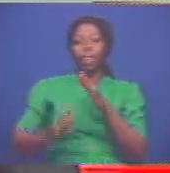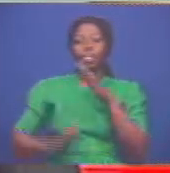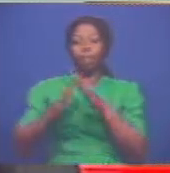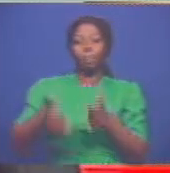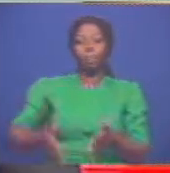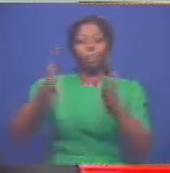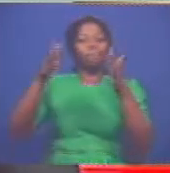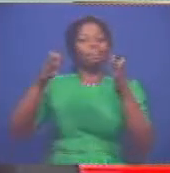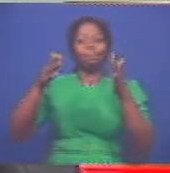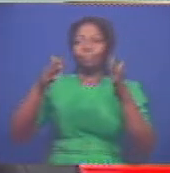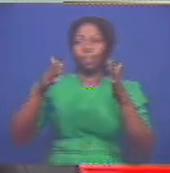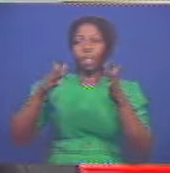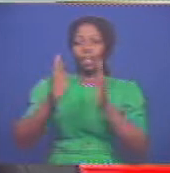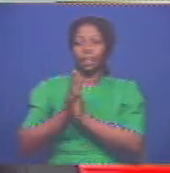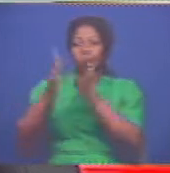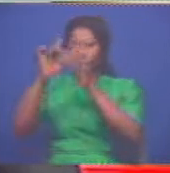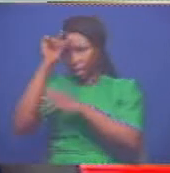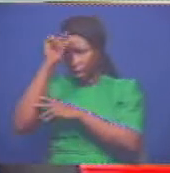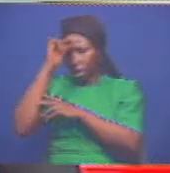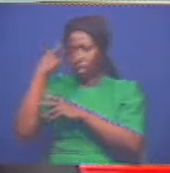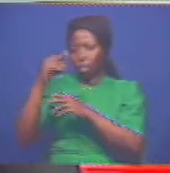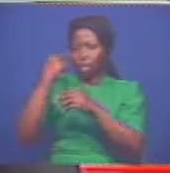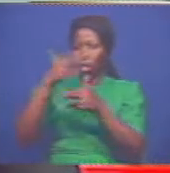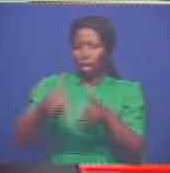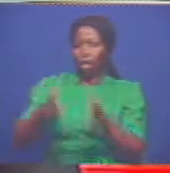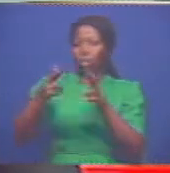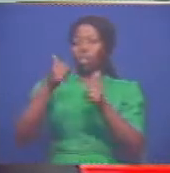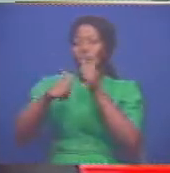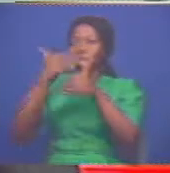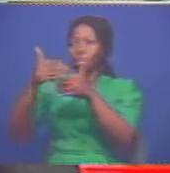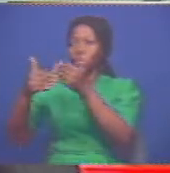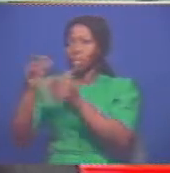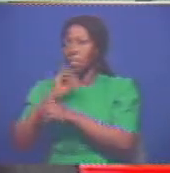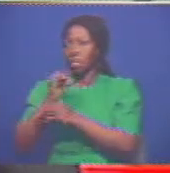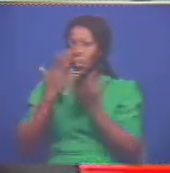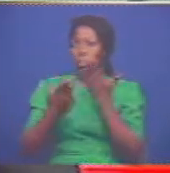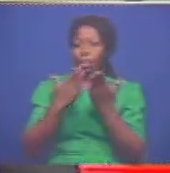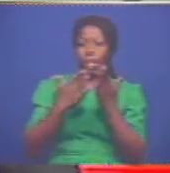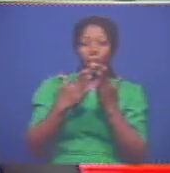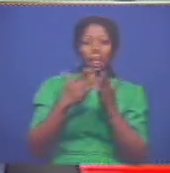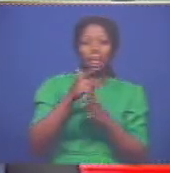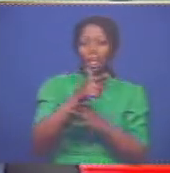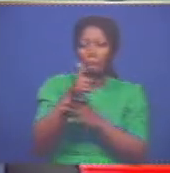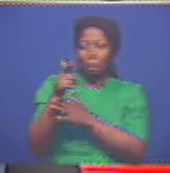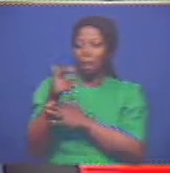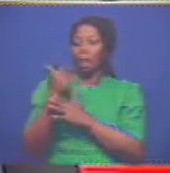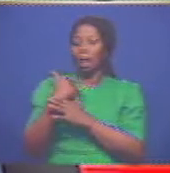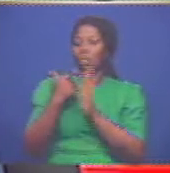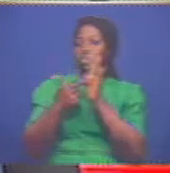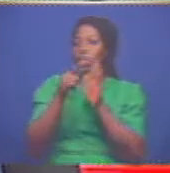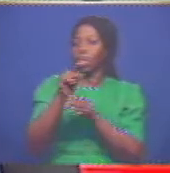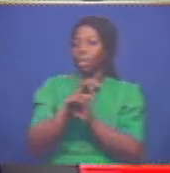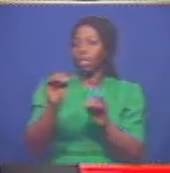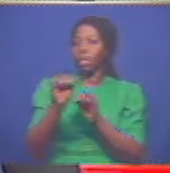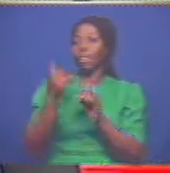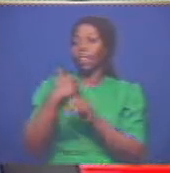to maybe congratulate the government for the roads that are being done. Maybe the media has not been able to highlight this. Mm. We have a very serious